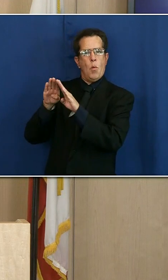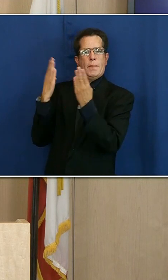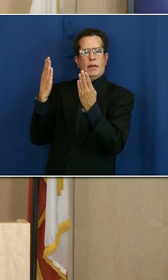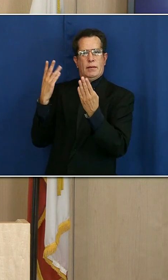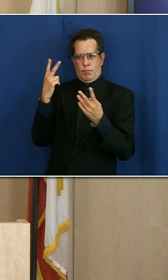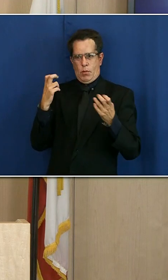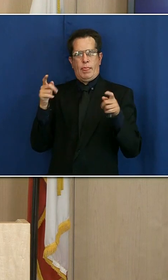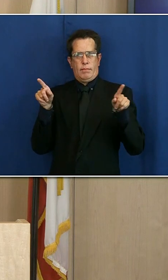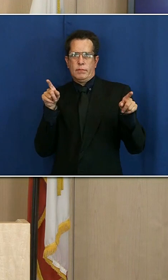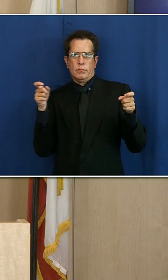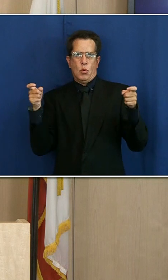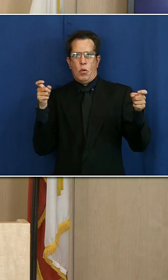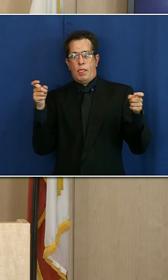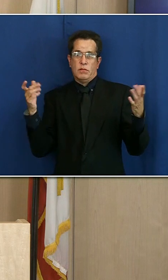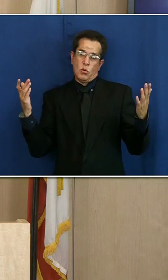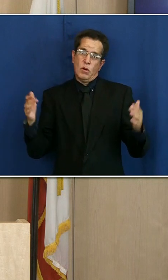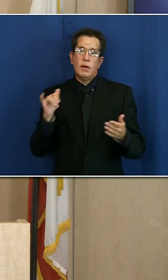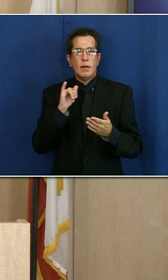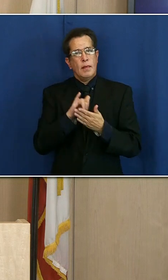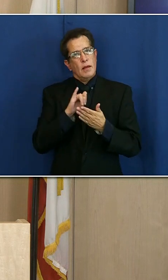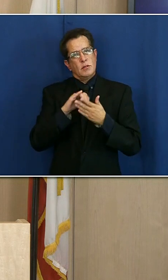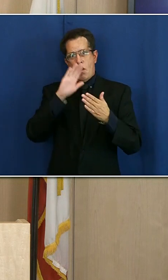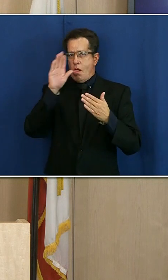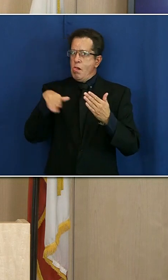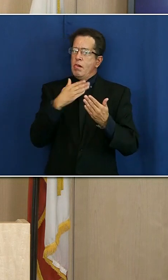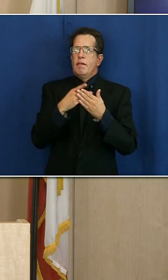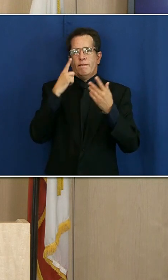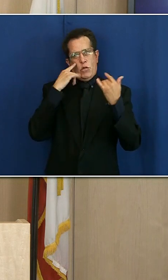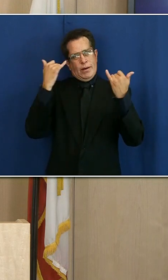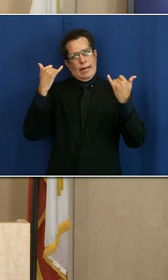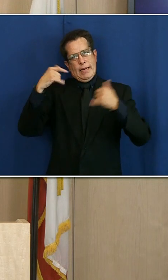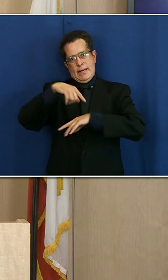reopen. So that completes our questions for today.